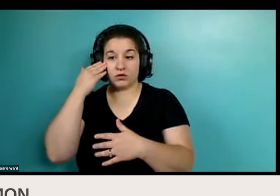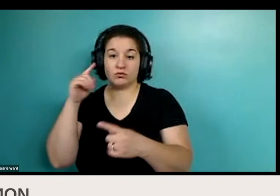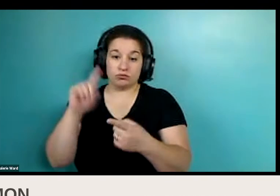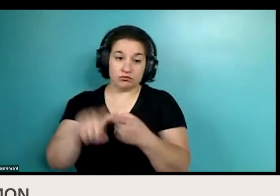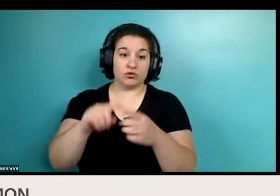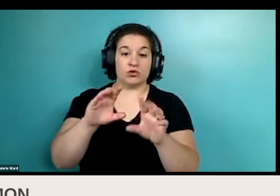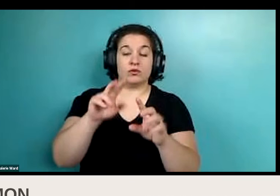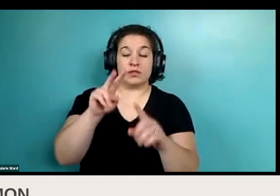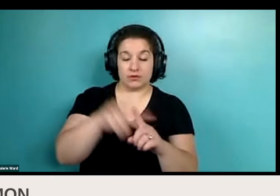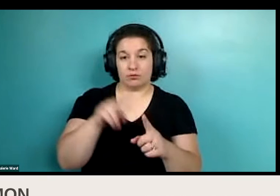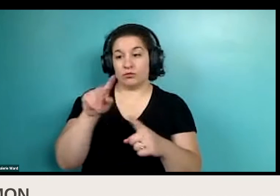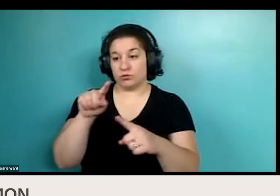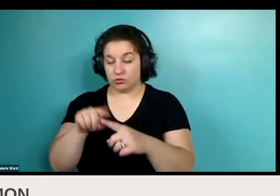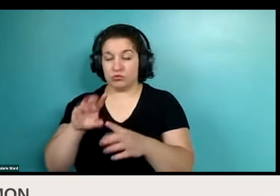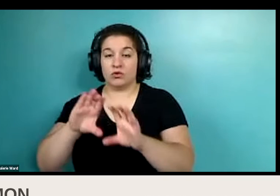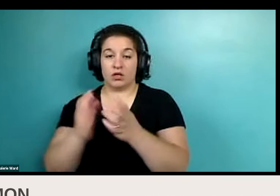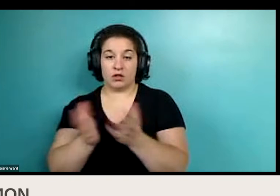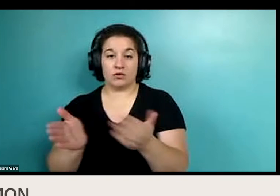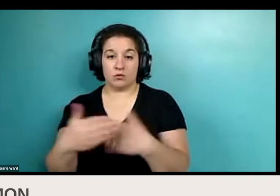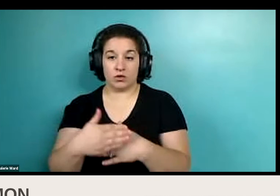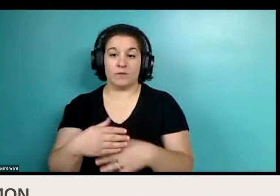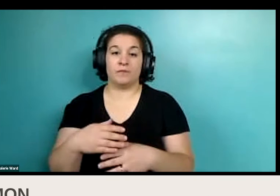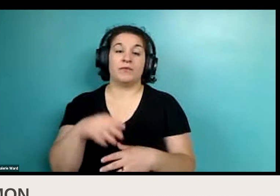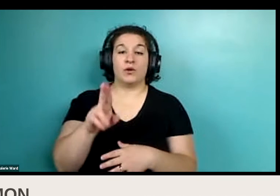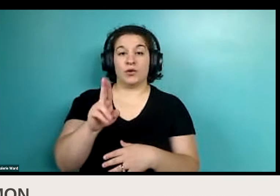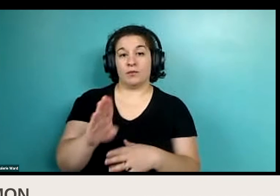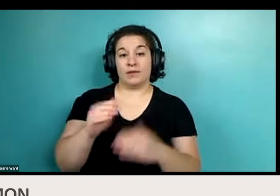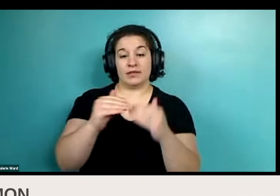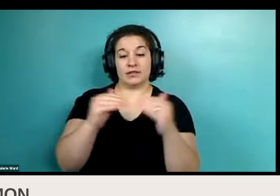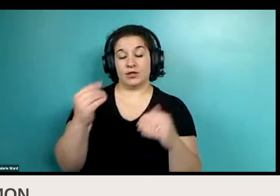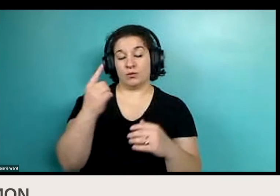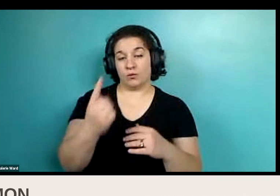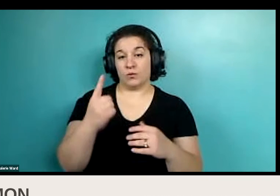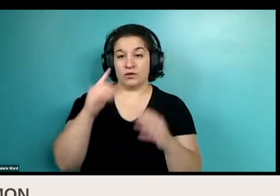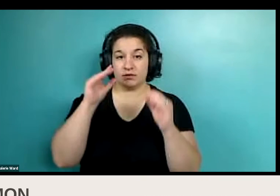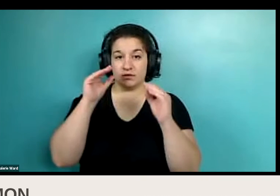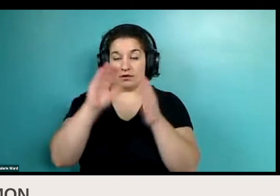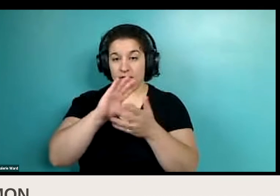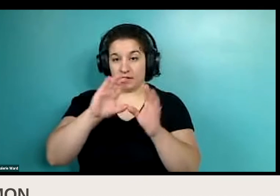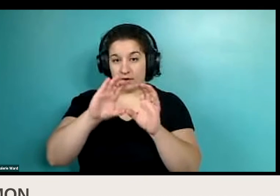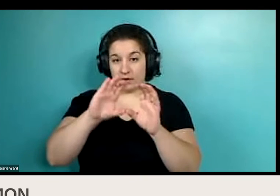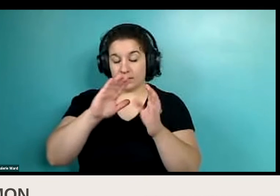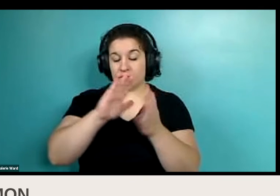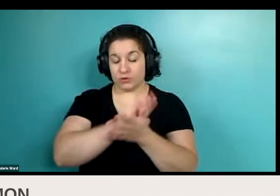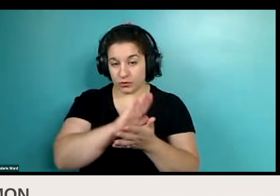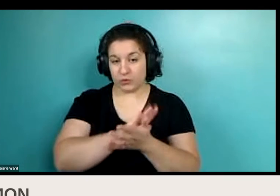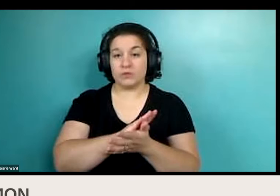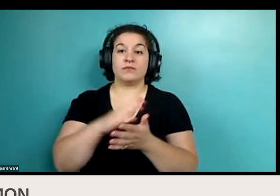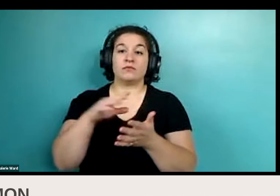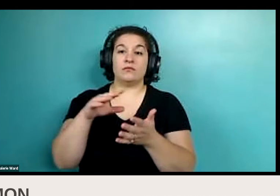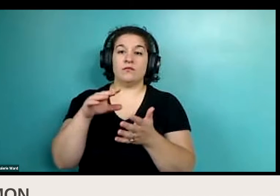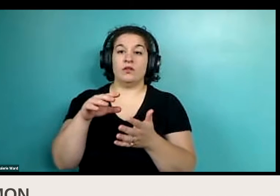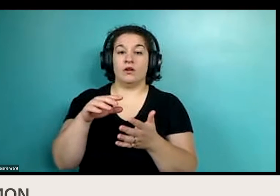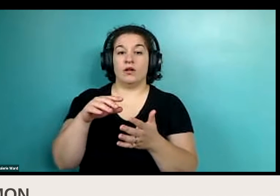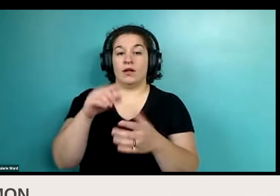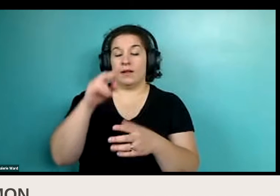a lot of the professors believe that students inherently have these really robust research skills. They don't.